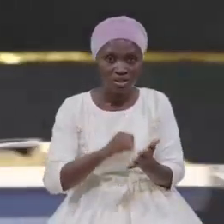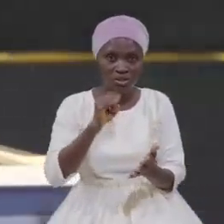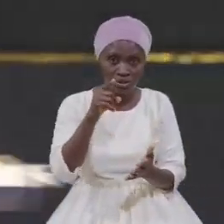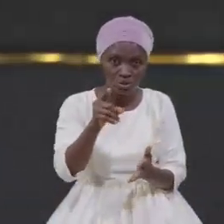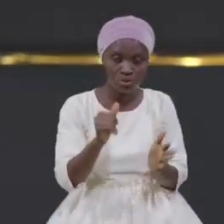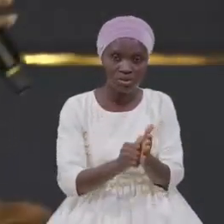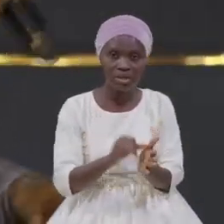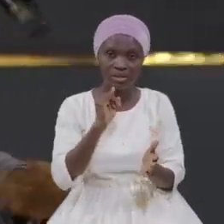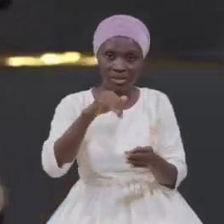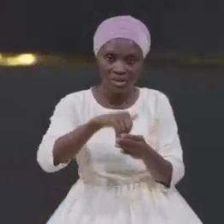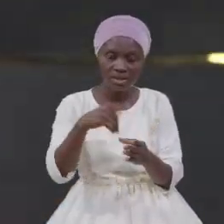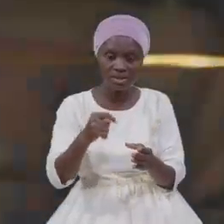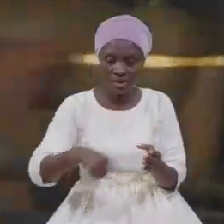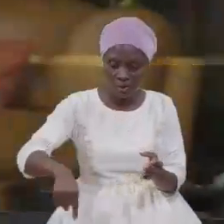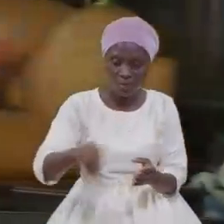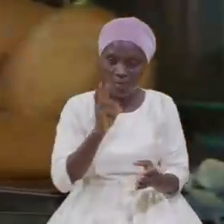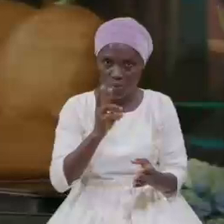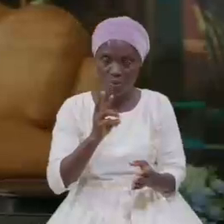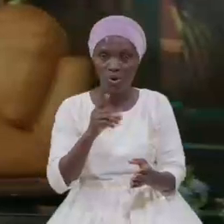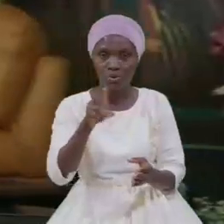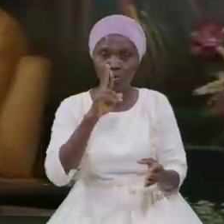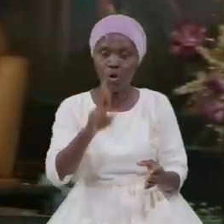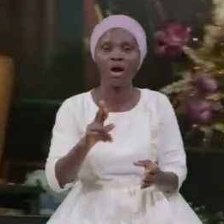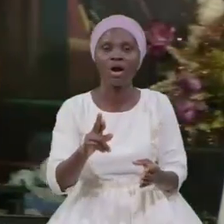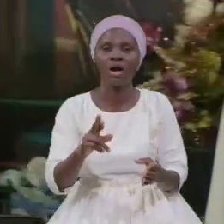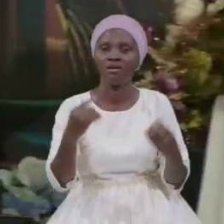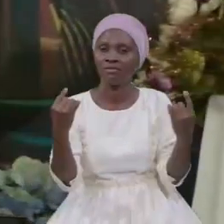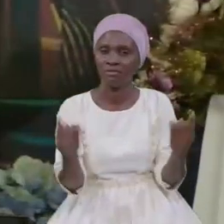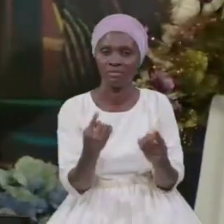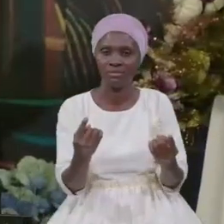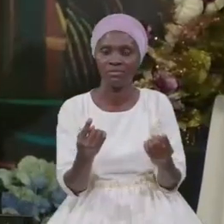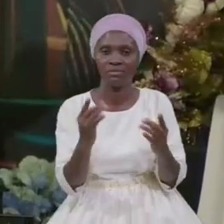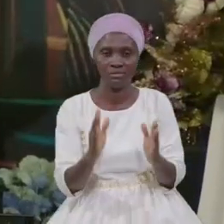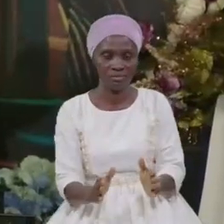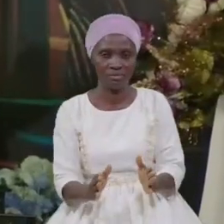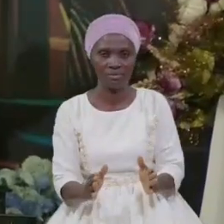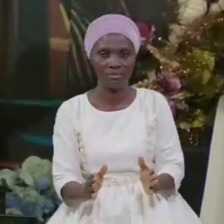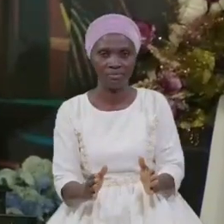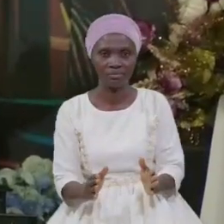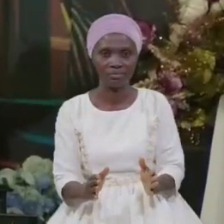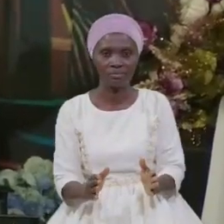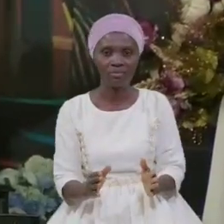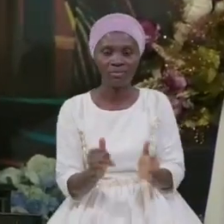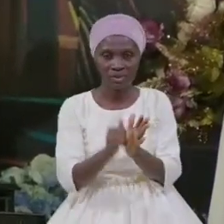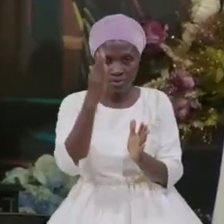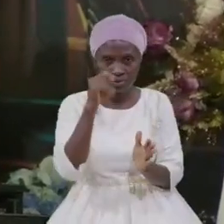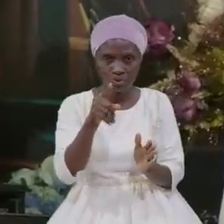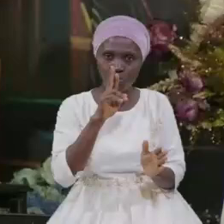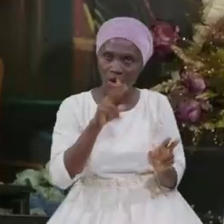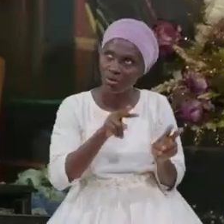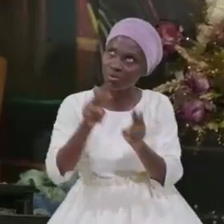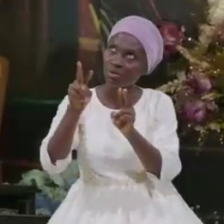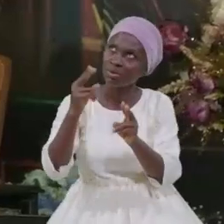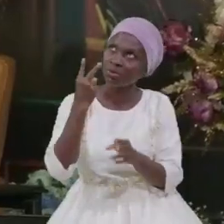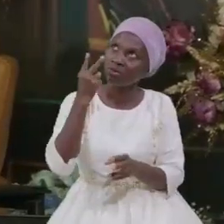of God. That's why you are looking up and you are seeing Jesus up there. You're not in the